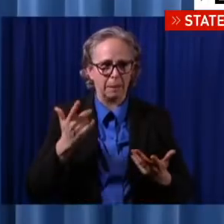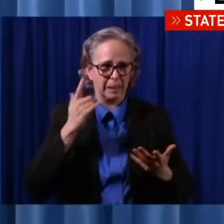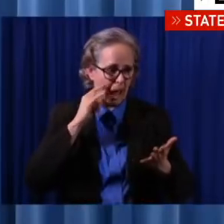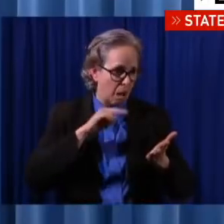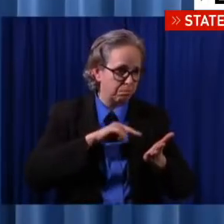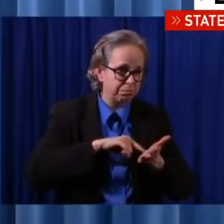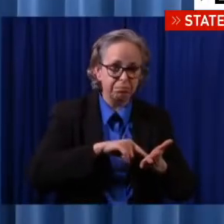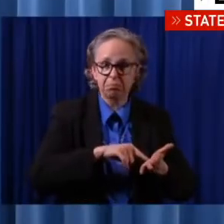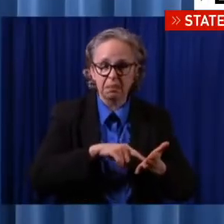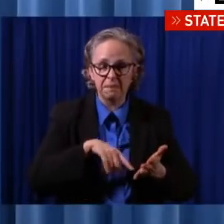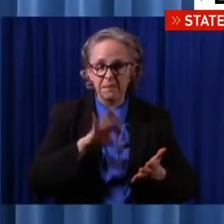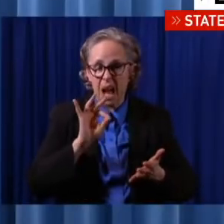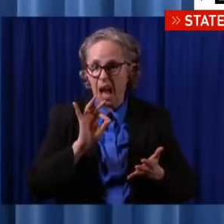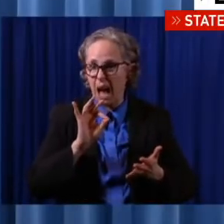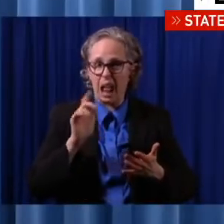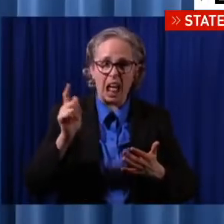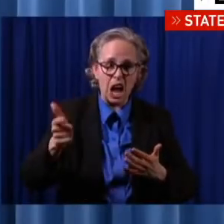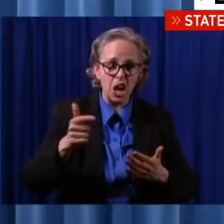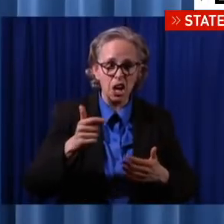from our press team.